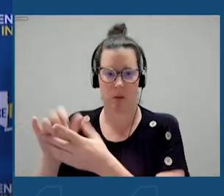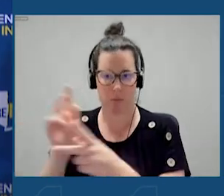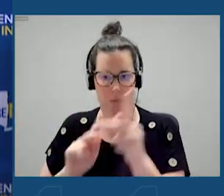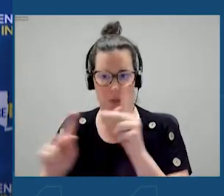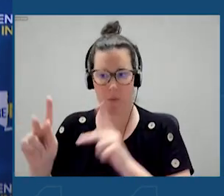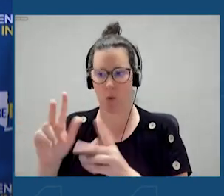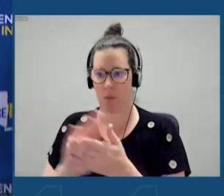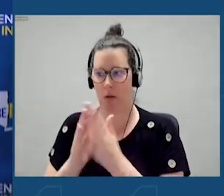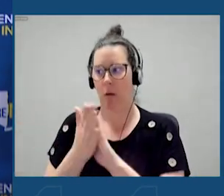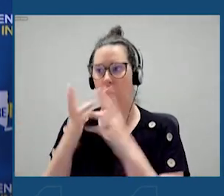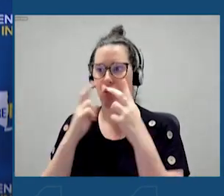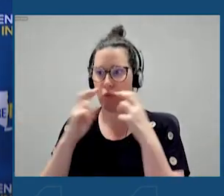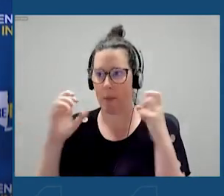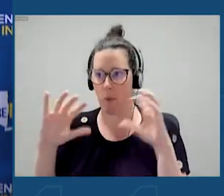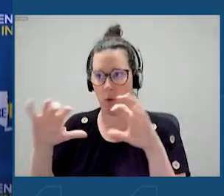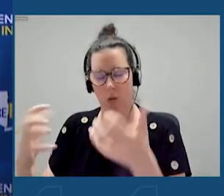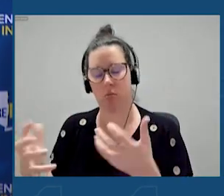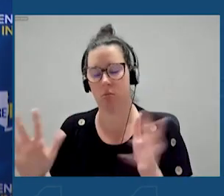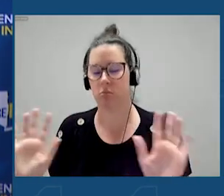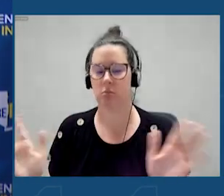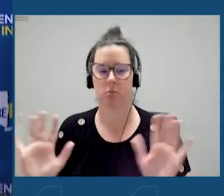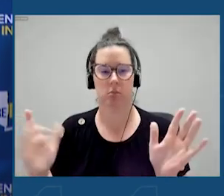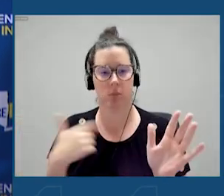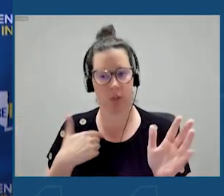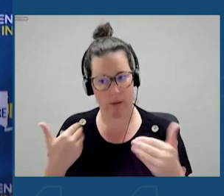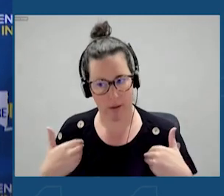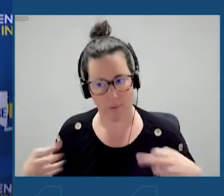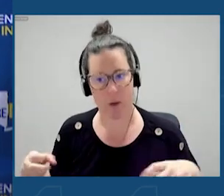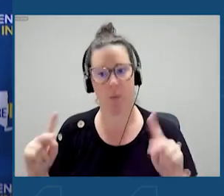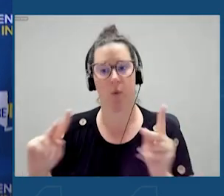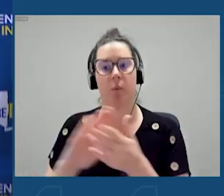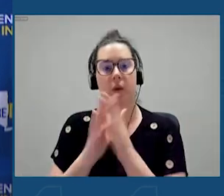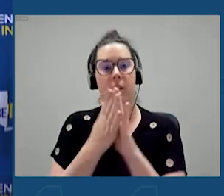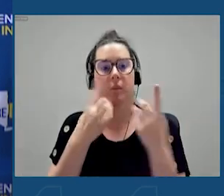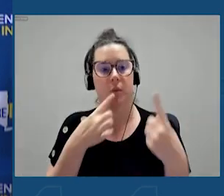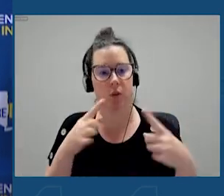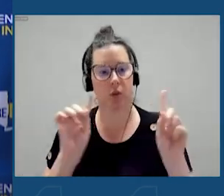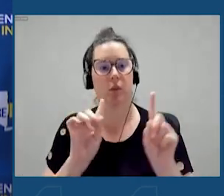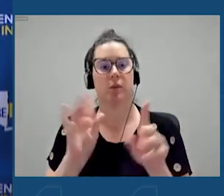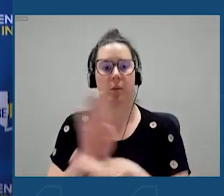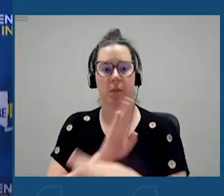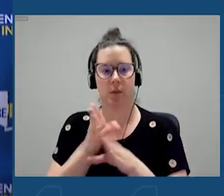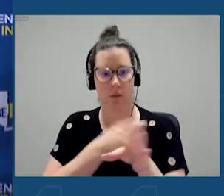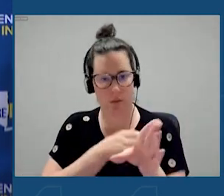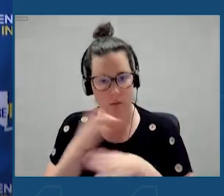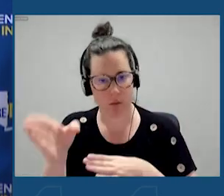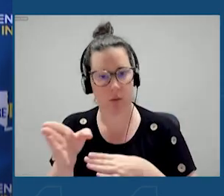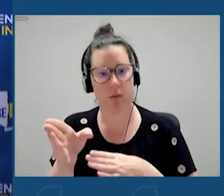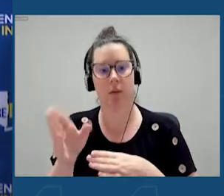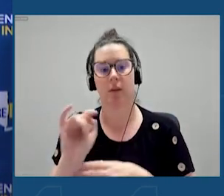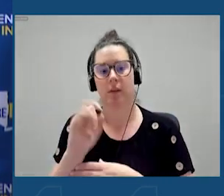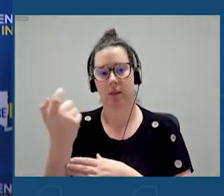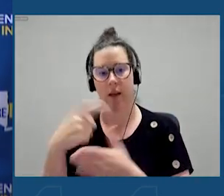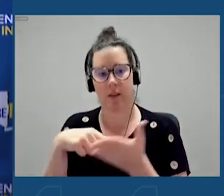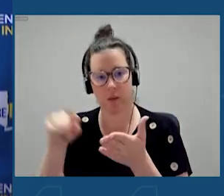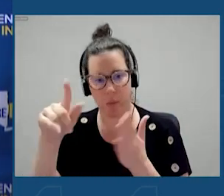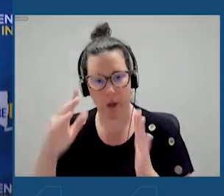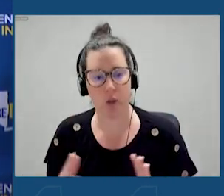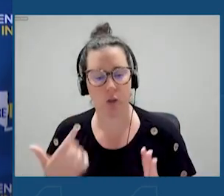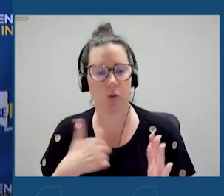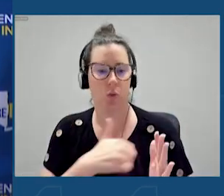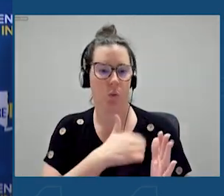cannabis, that they had opportunities to become successful entrepreneurs and taxpayers, and that we